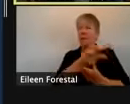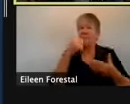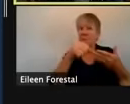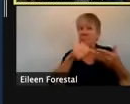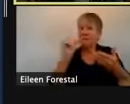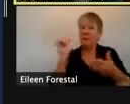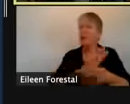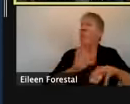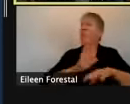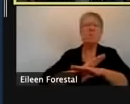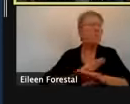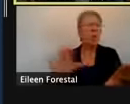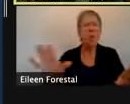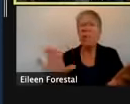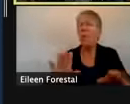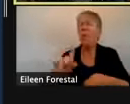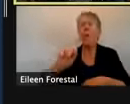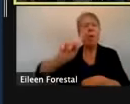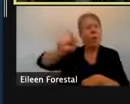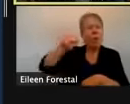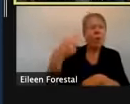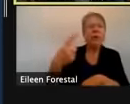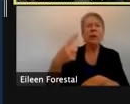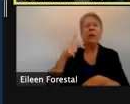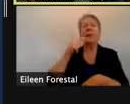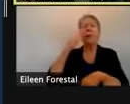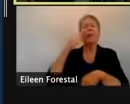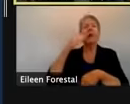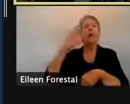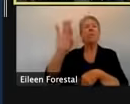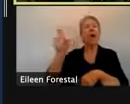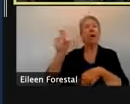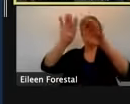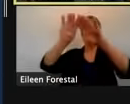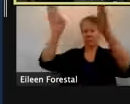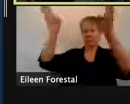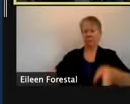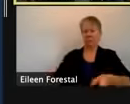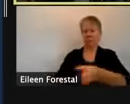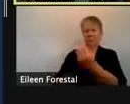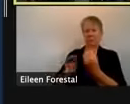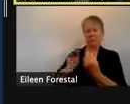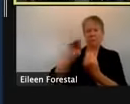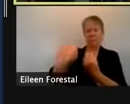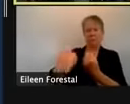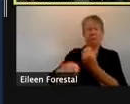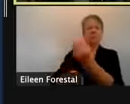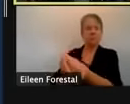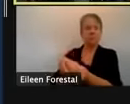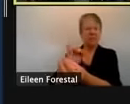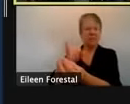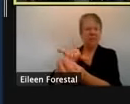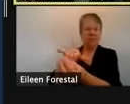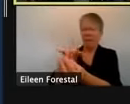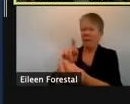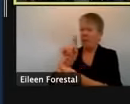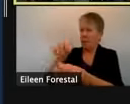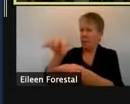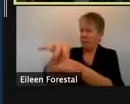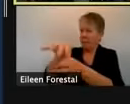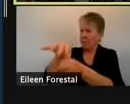local polling place tomorrow, as long as you do it by 8 p.m. But again, at this point, do not put your